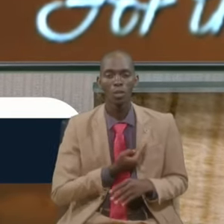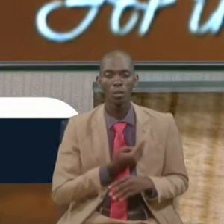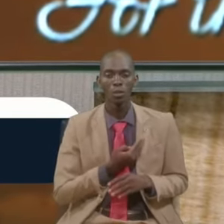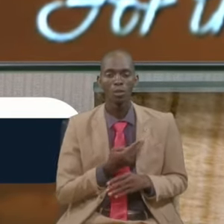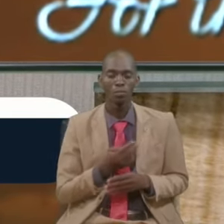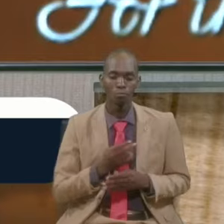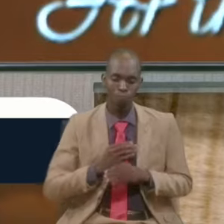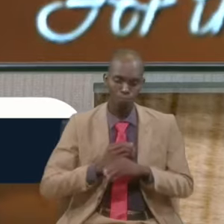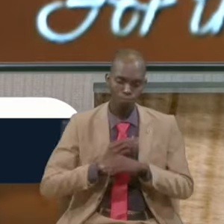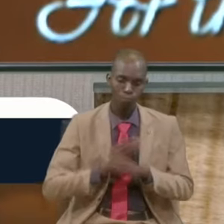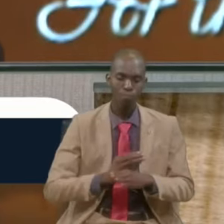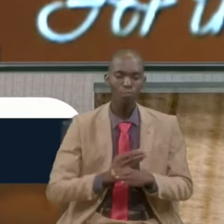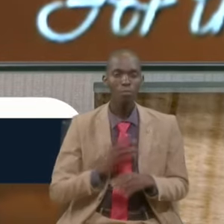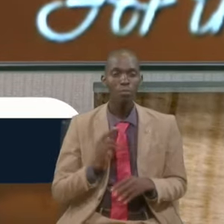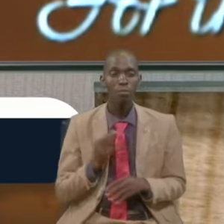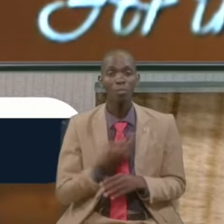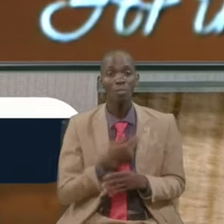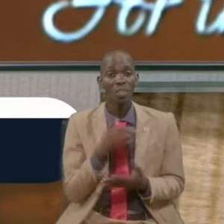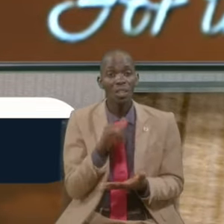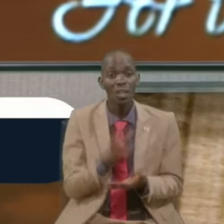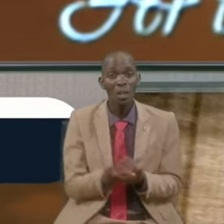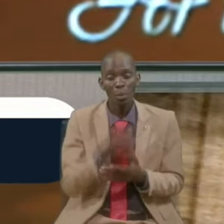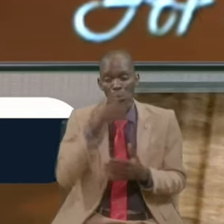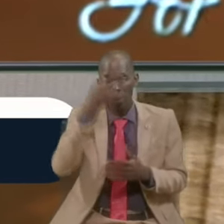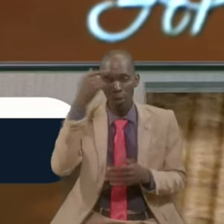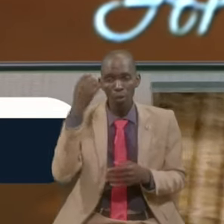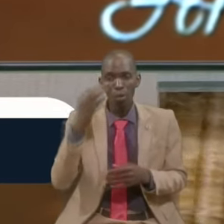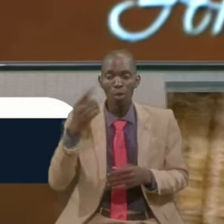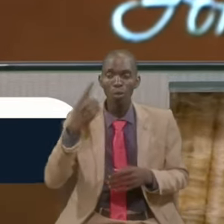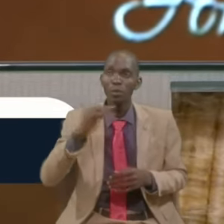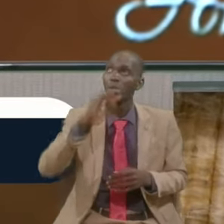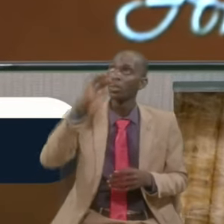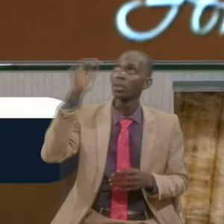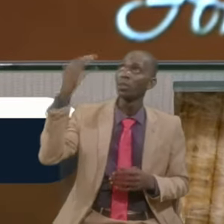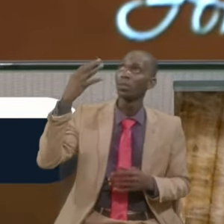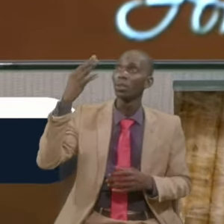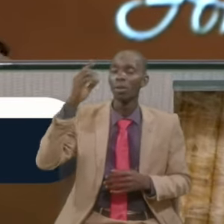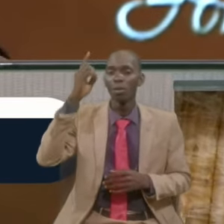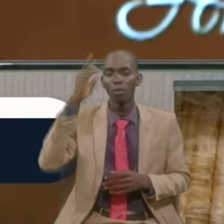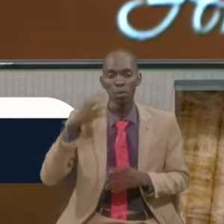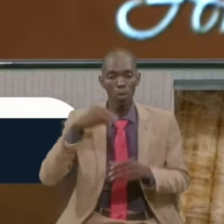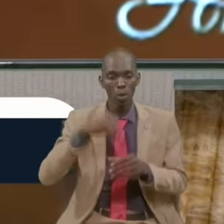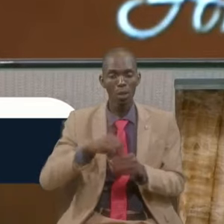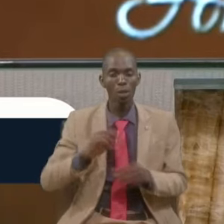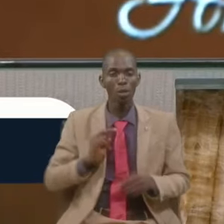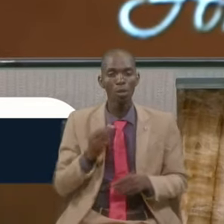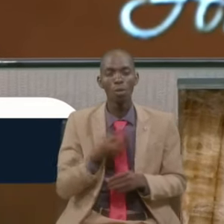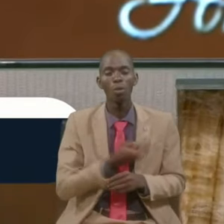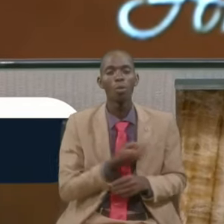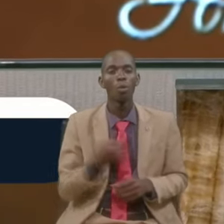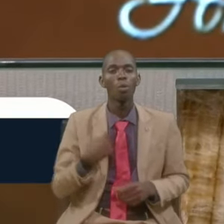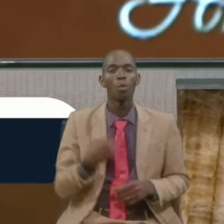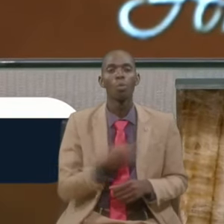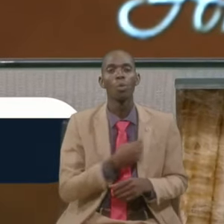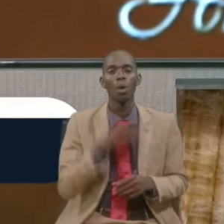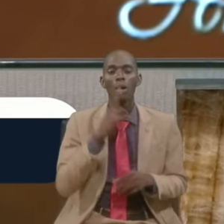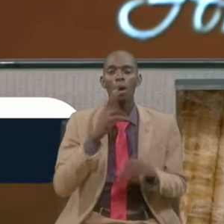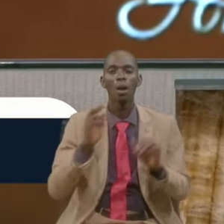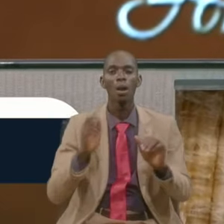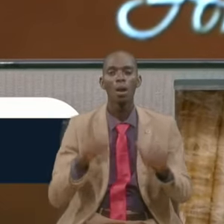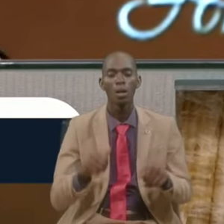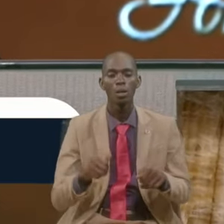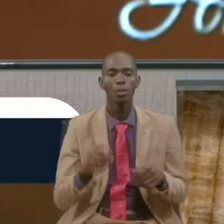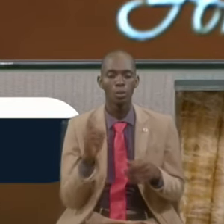restricts us. That because of the grace of God in us, we're able to moderate